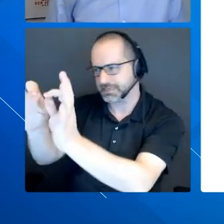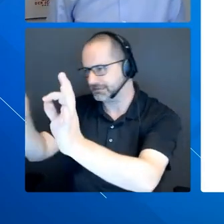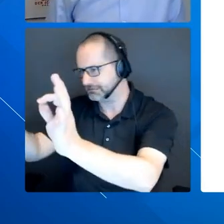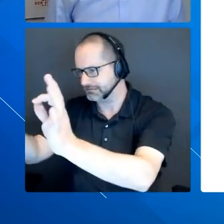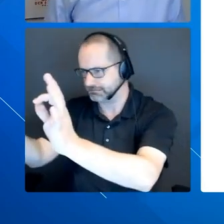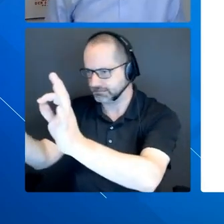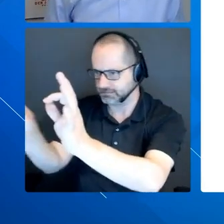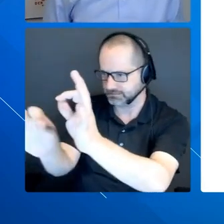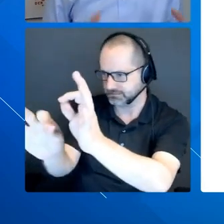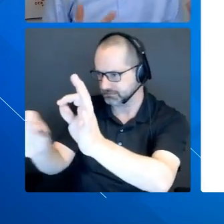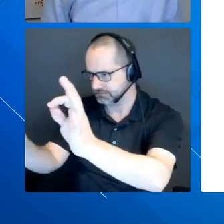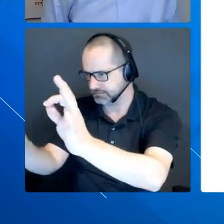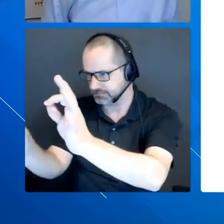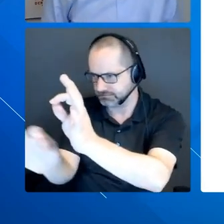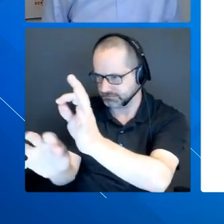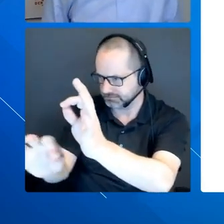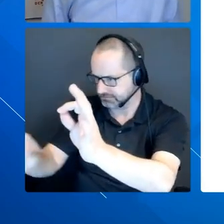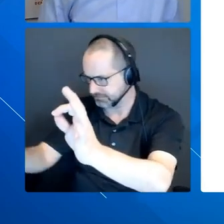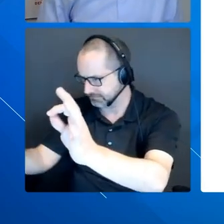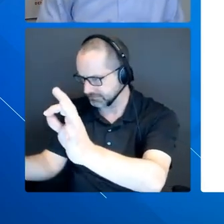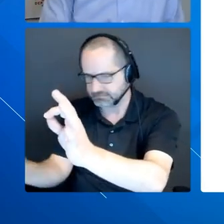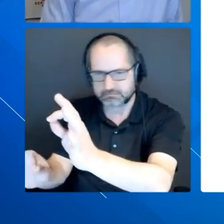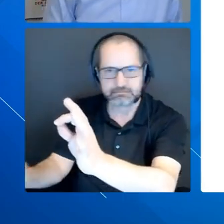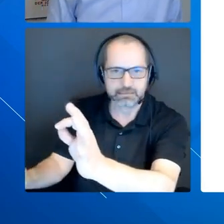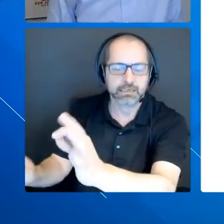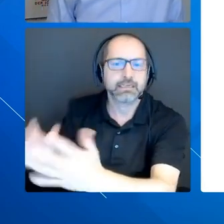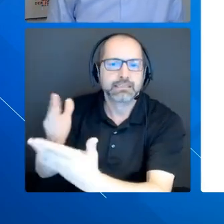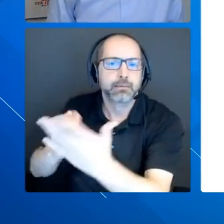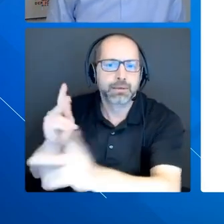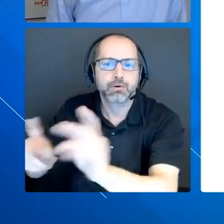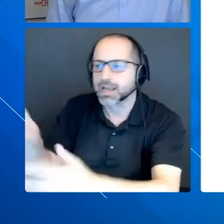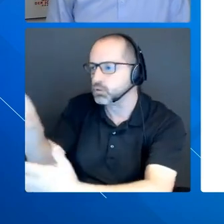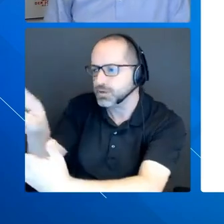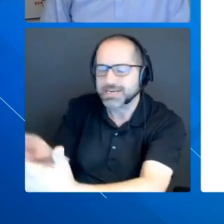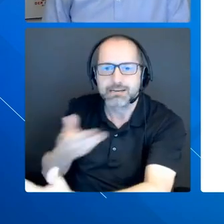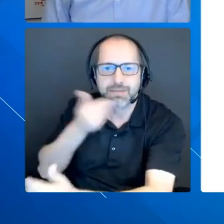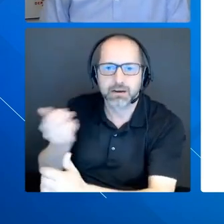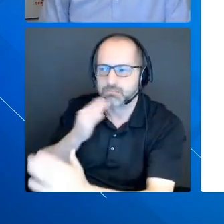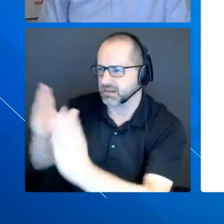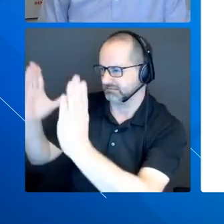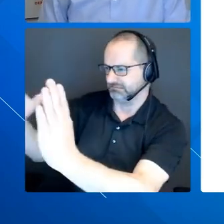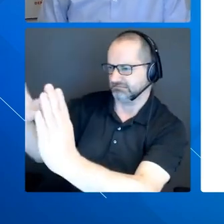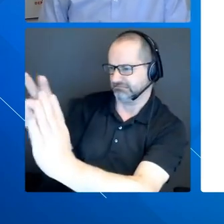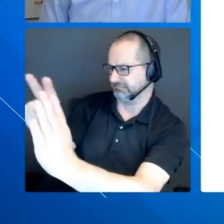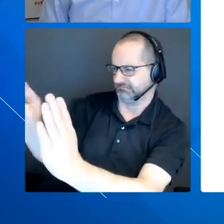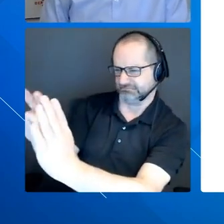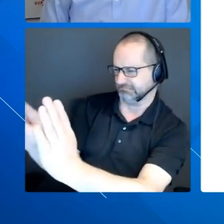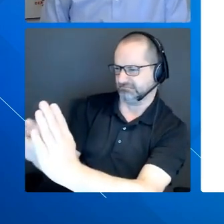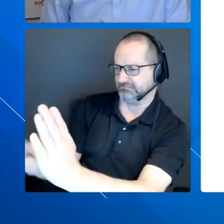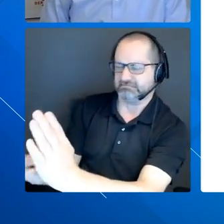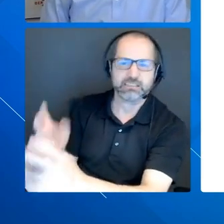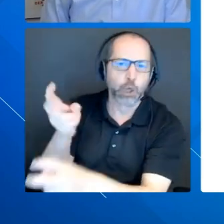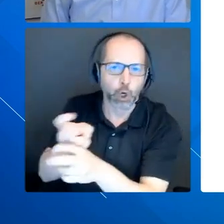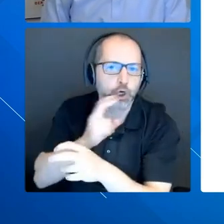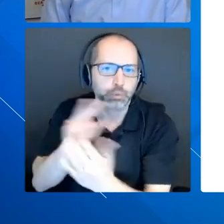Basically, just don't. It might look better, but for some people, that's very difficult to read.